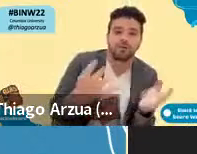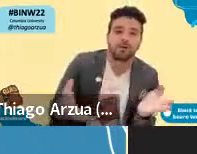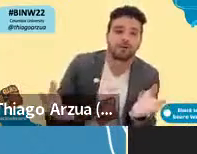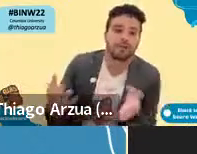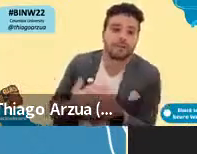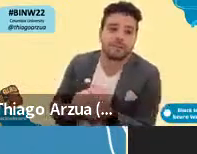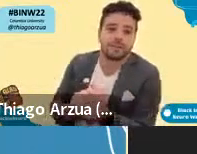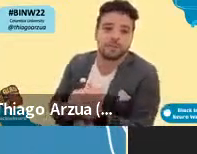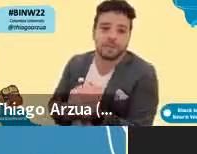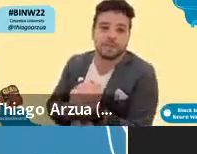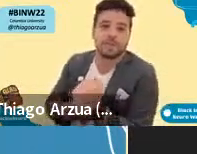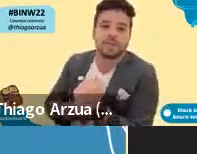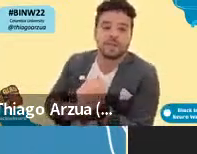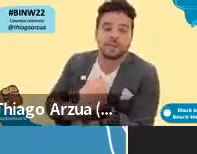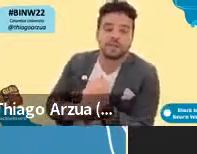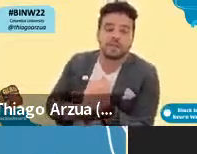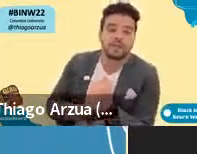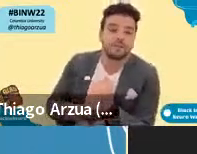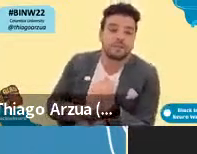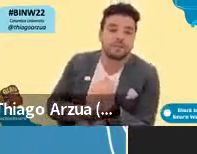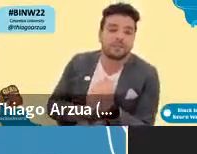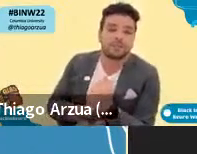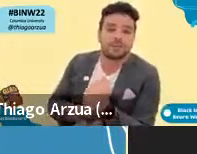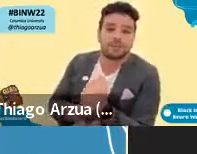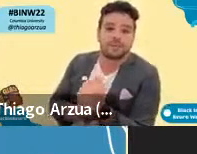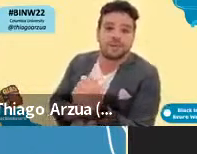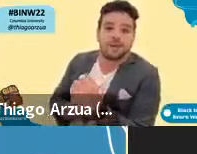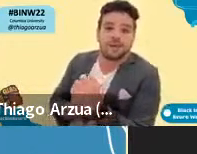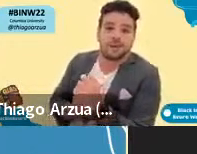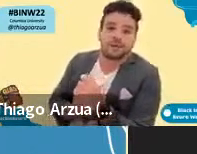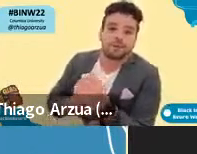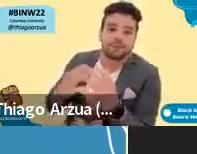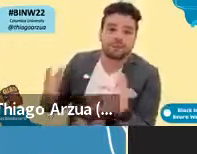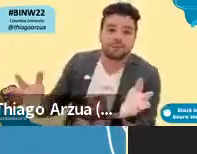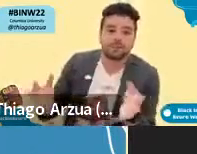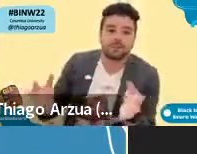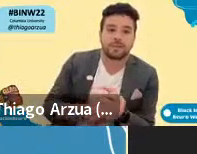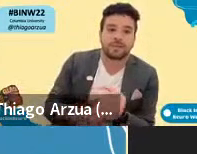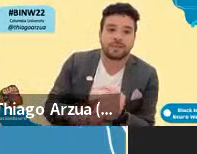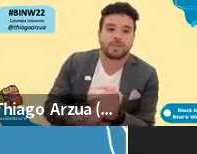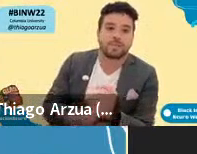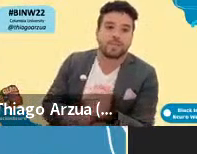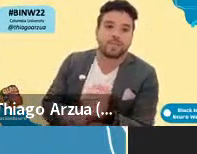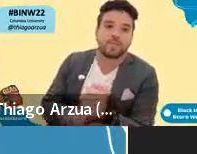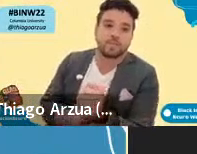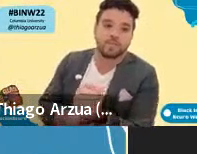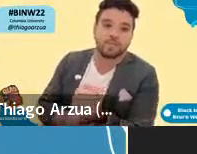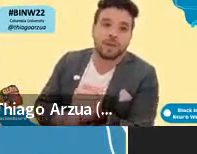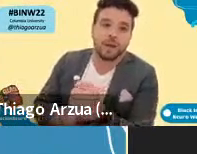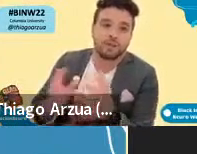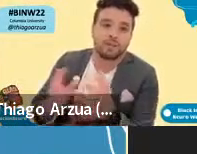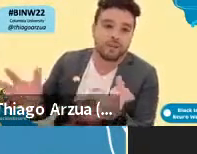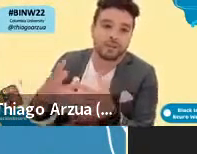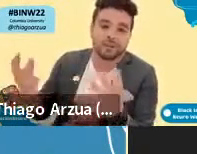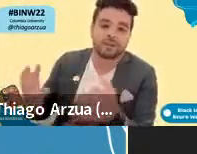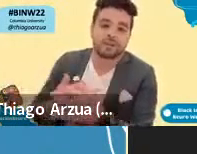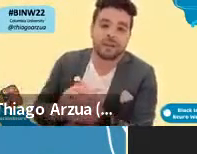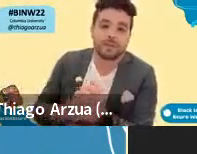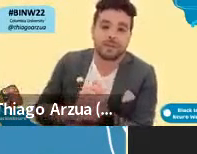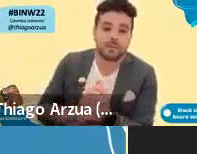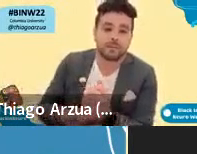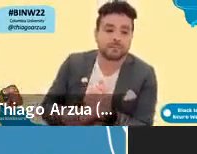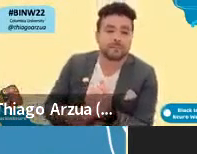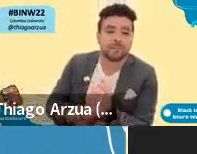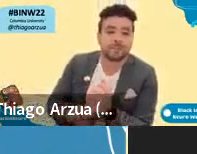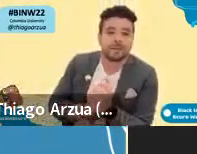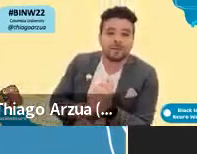on where you are, the lens that you are currently watching this from, and your relationship to those lands and to the people who have and continue to